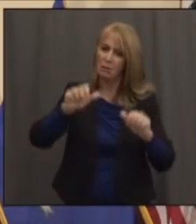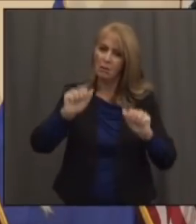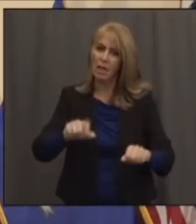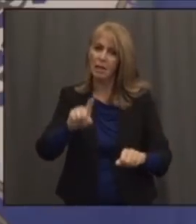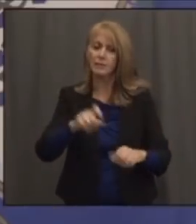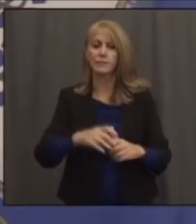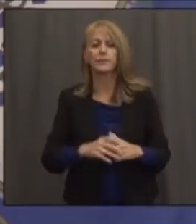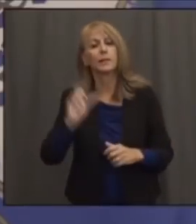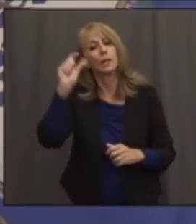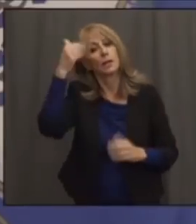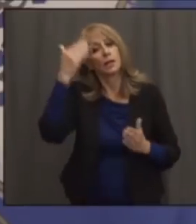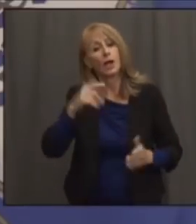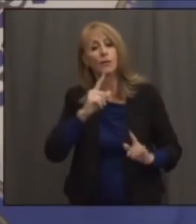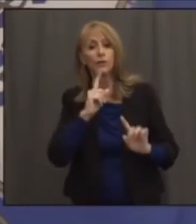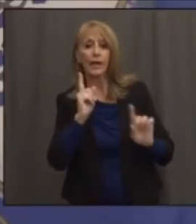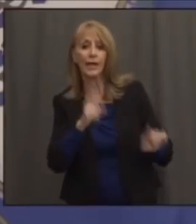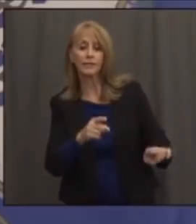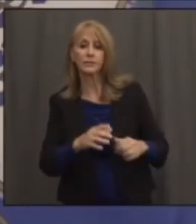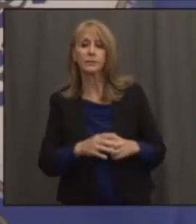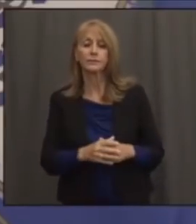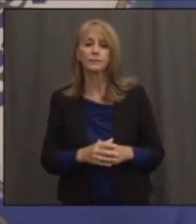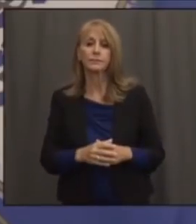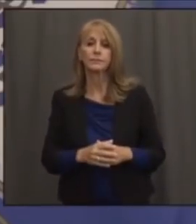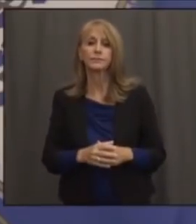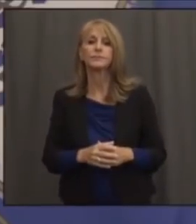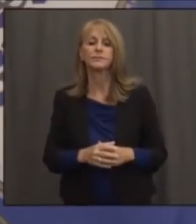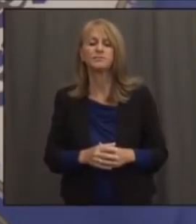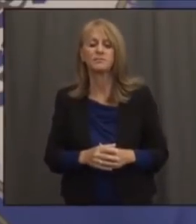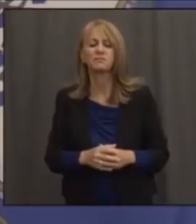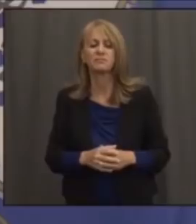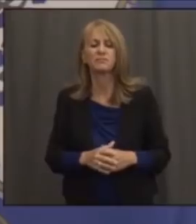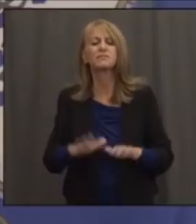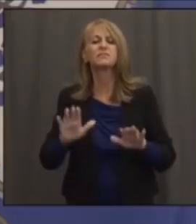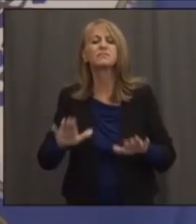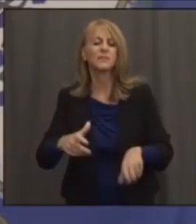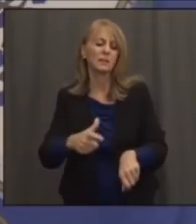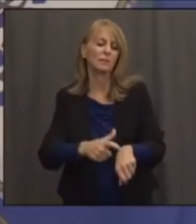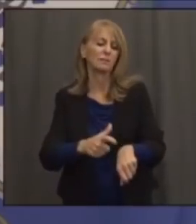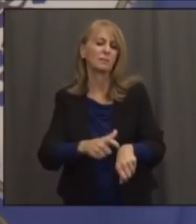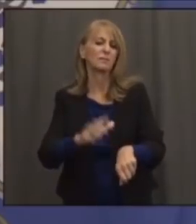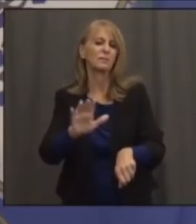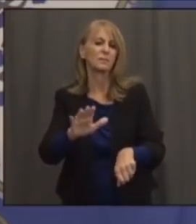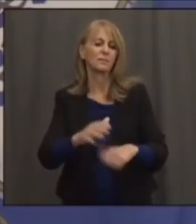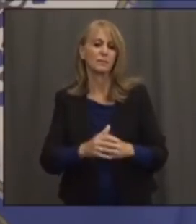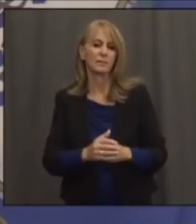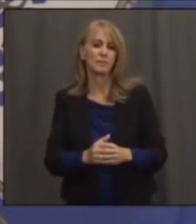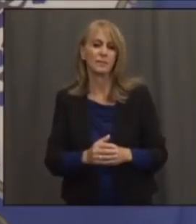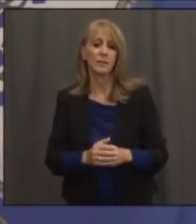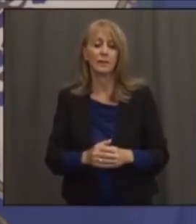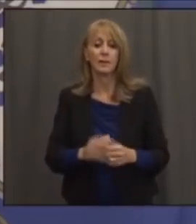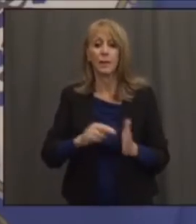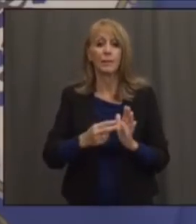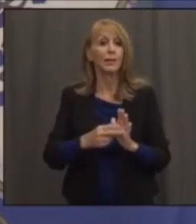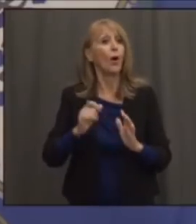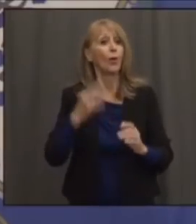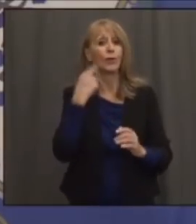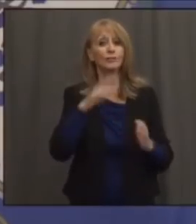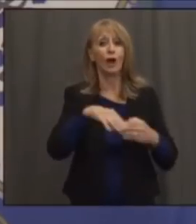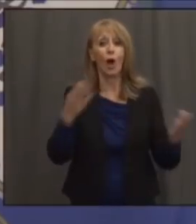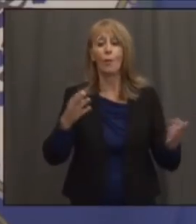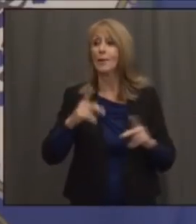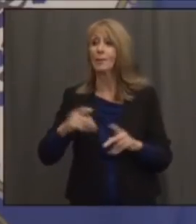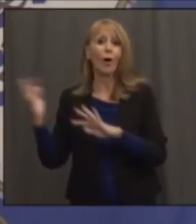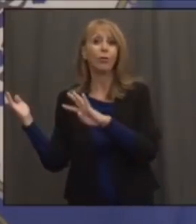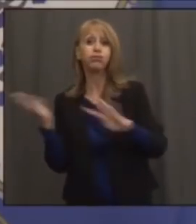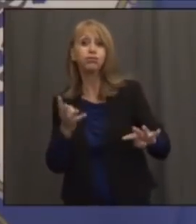Well, I'm going to take a first hack at it. I think time is convincing people. Just because we flick a light switch and say restaurants are open doesn't